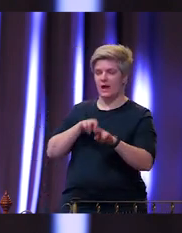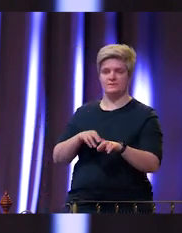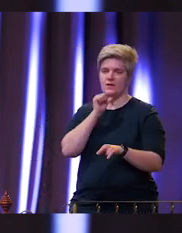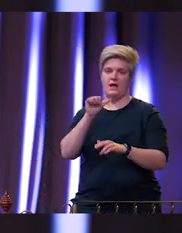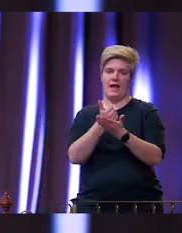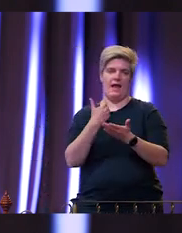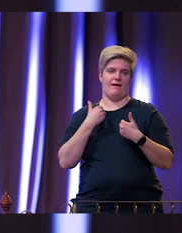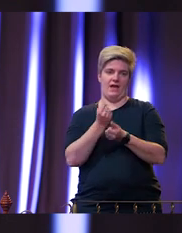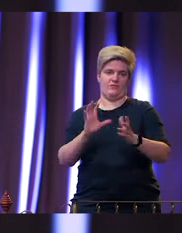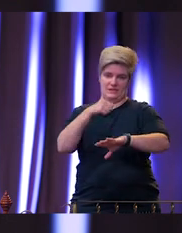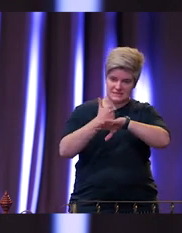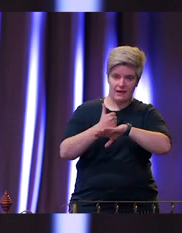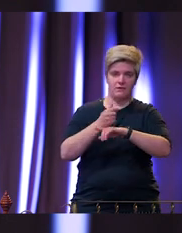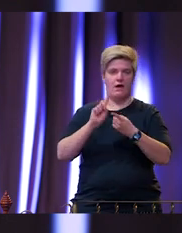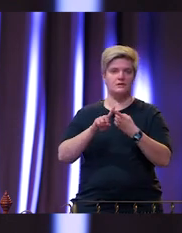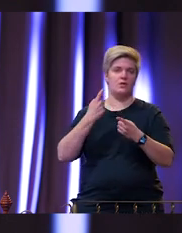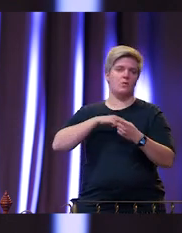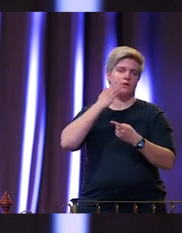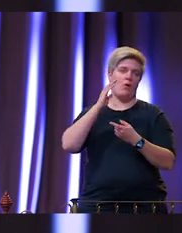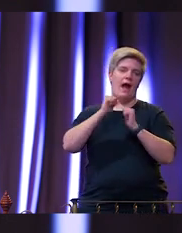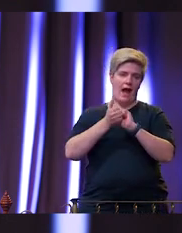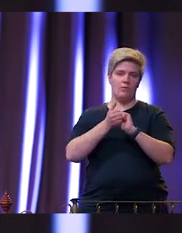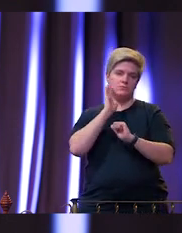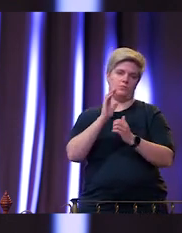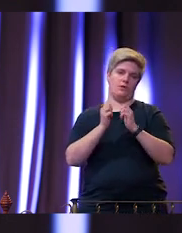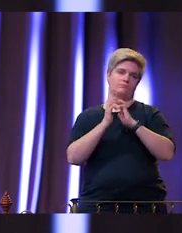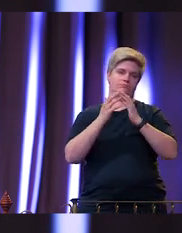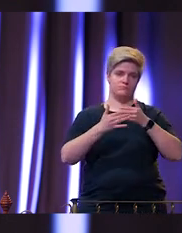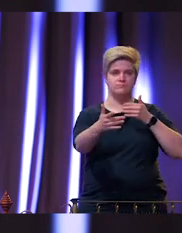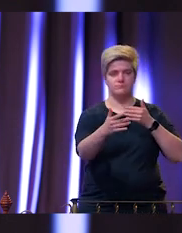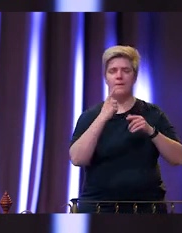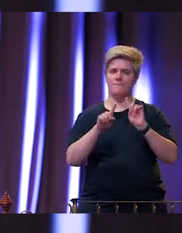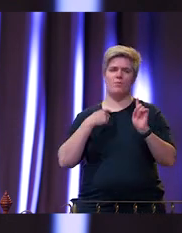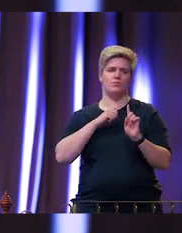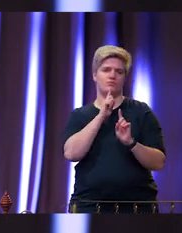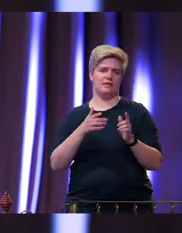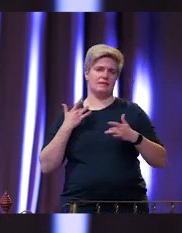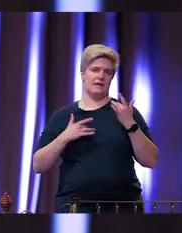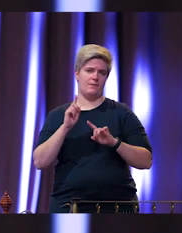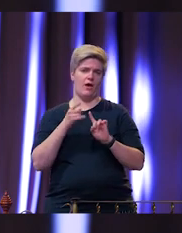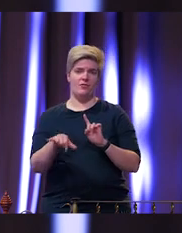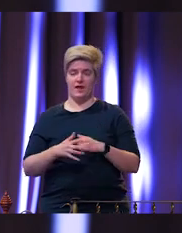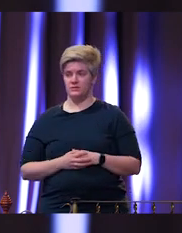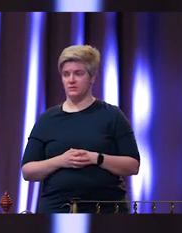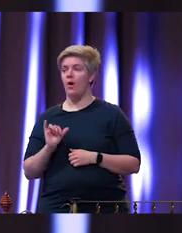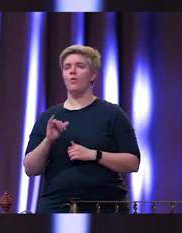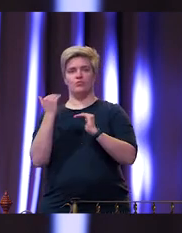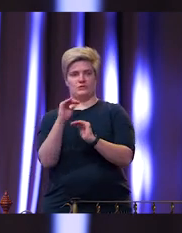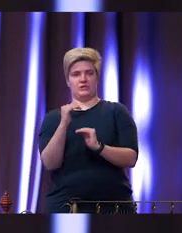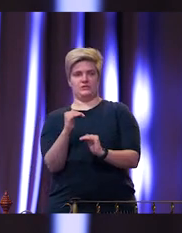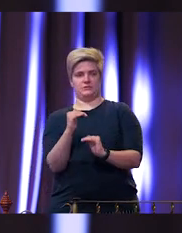stone until we know how it's going to unfold. But we're really excited about it. Oh, restrictions. You asked about